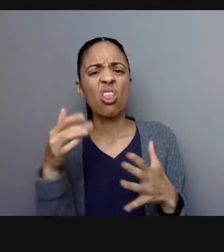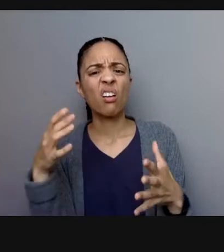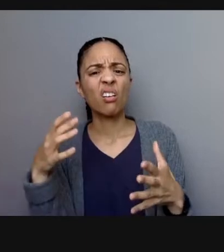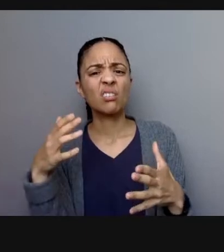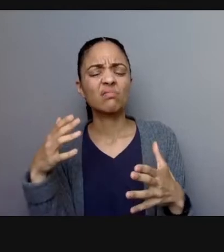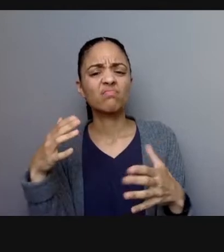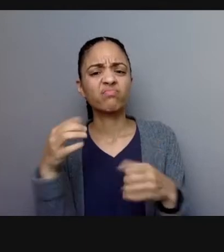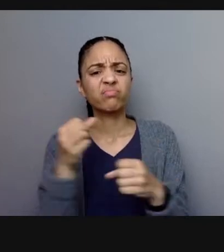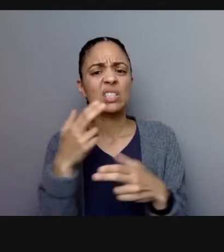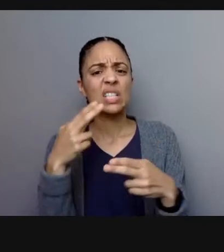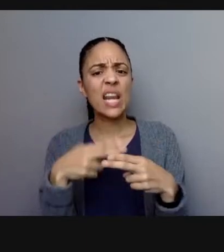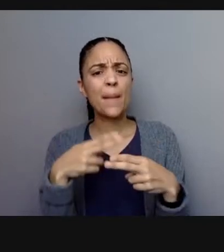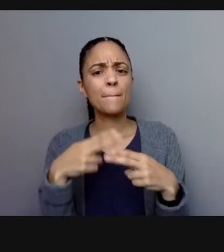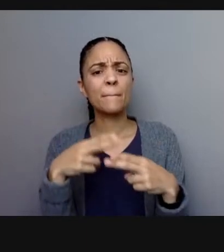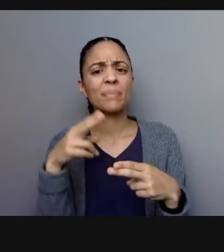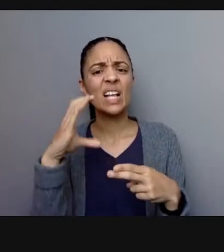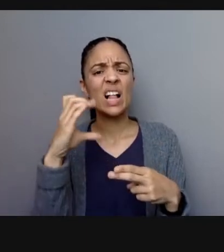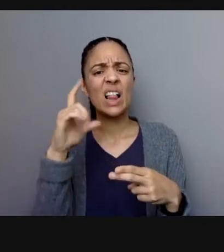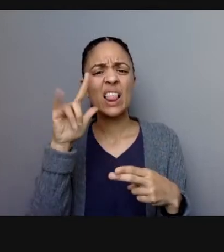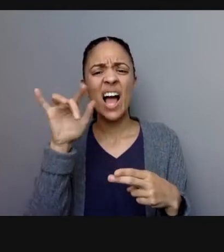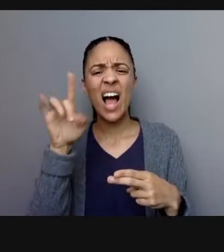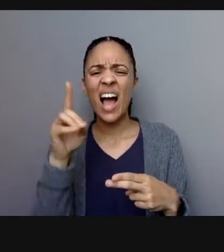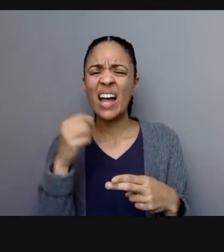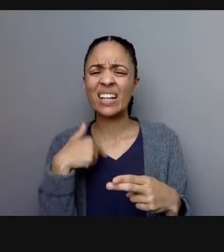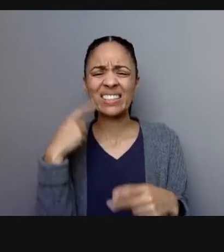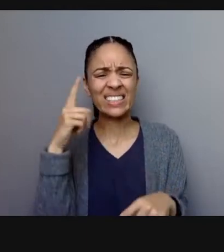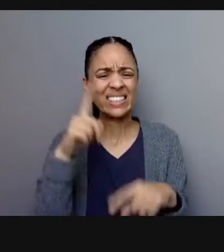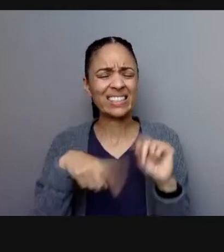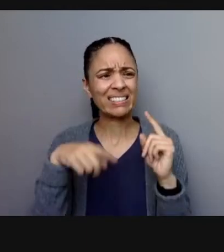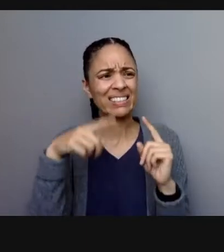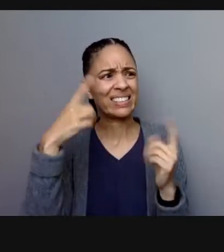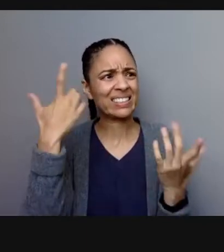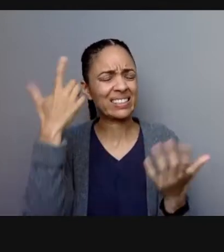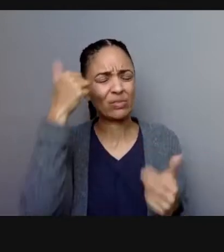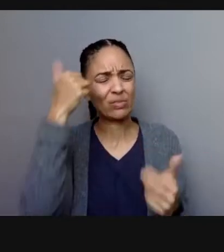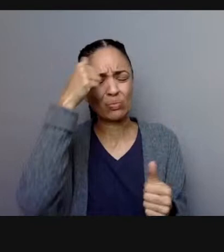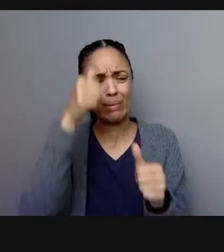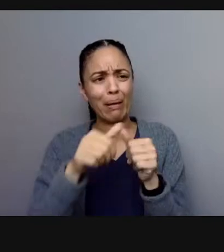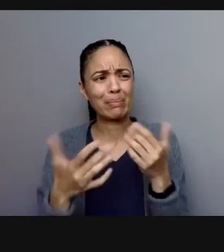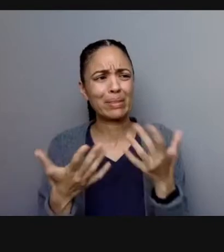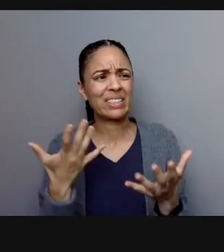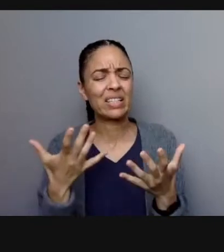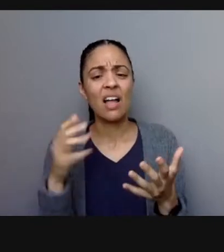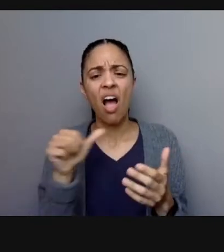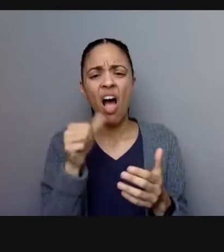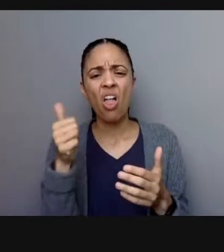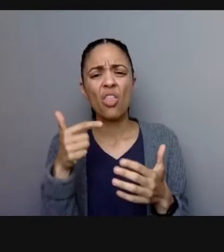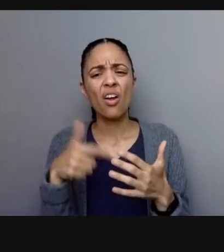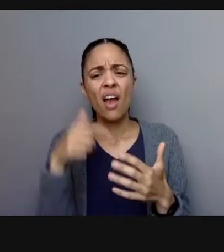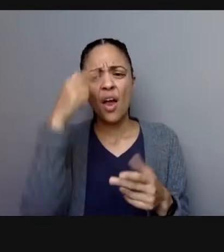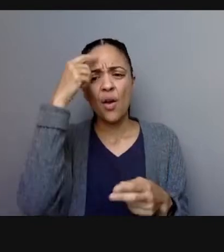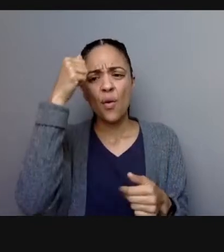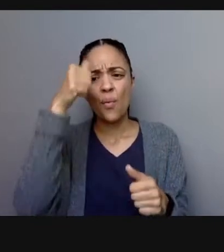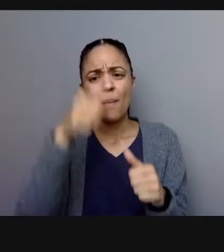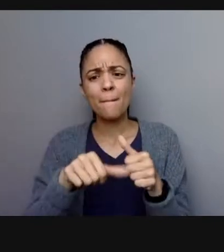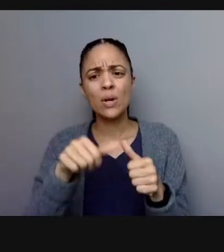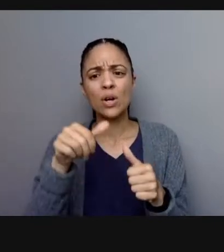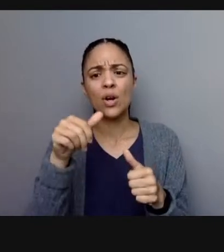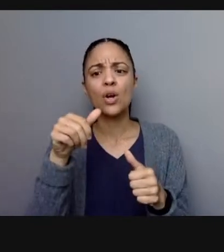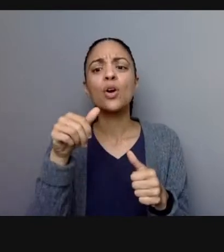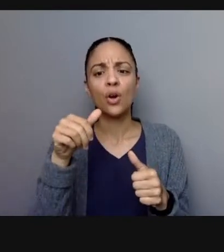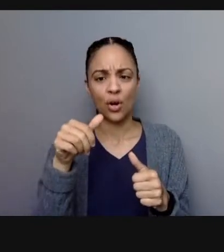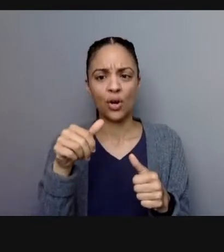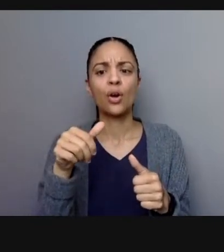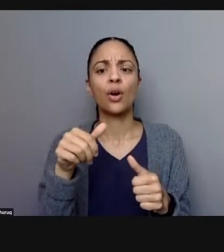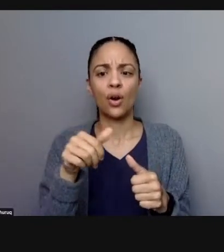Clyde what was Clyde? I can't remember Clyde's nickname. Where's Rennie when we need him? I